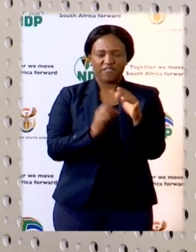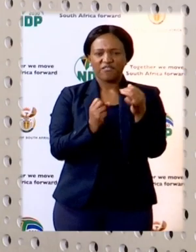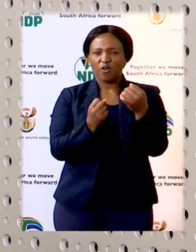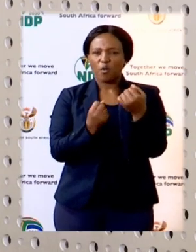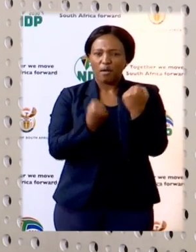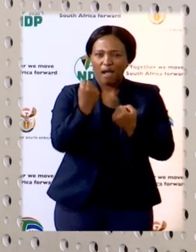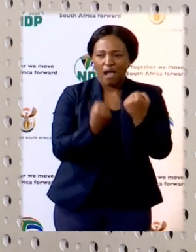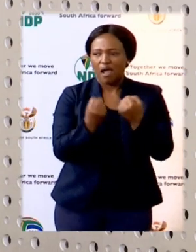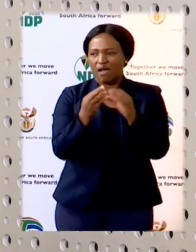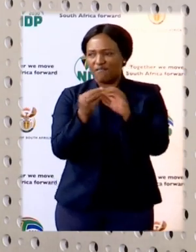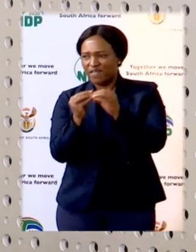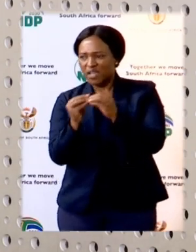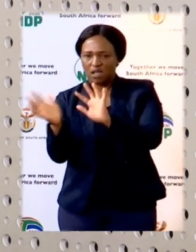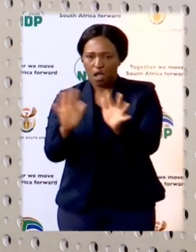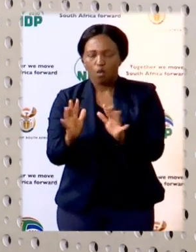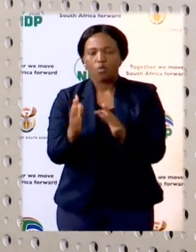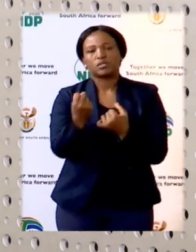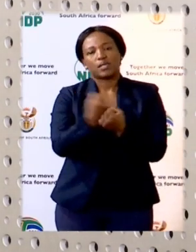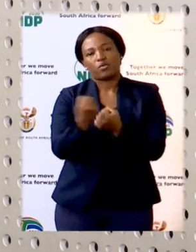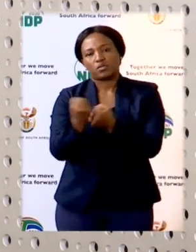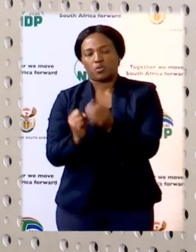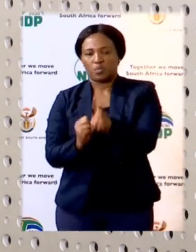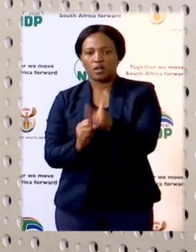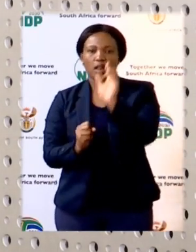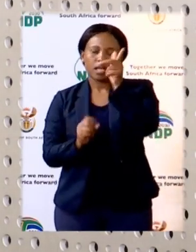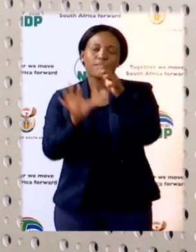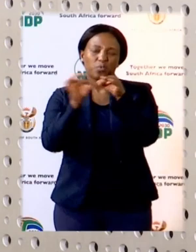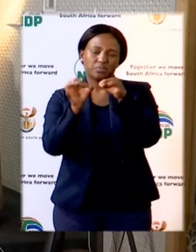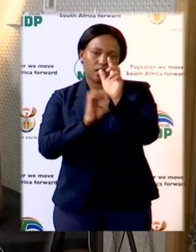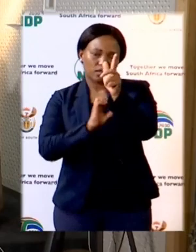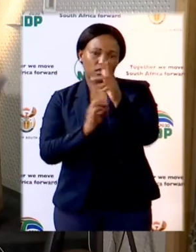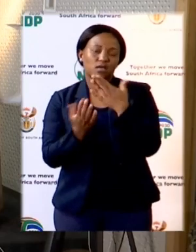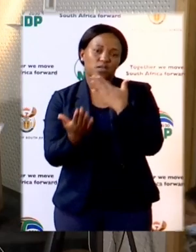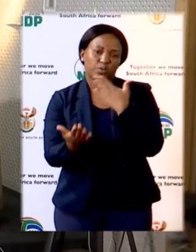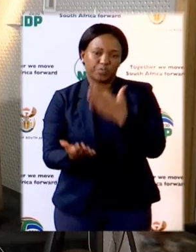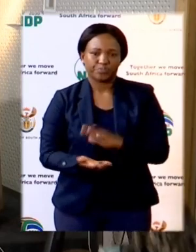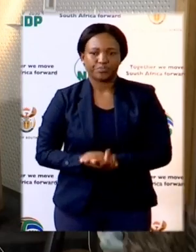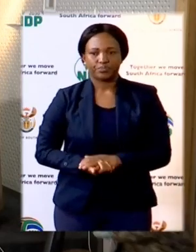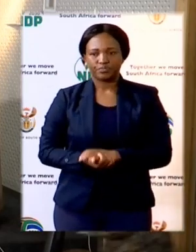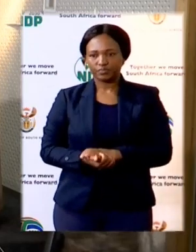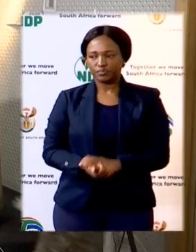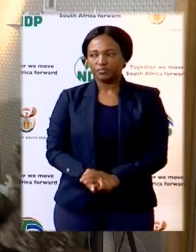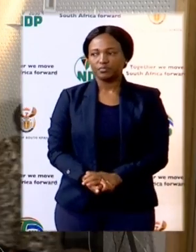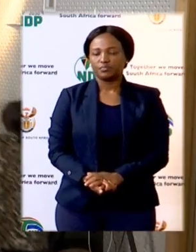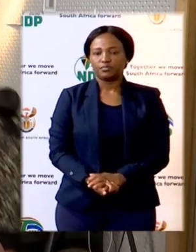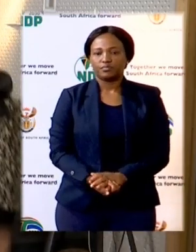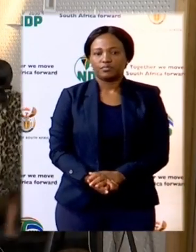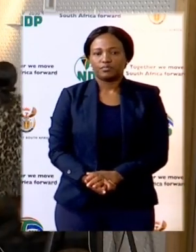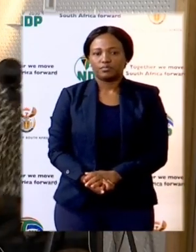that how that will be done. But with that, I think it's all on our part. Thank you.